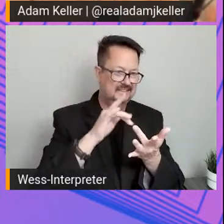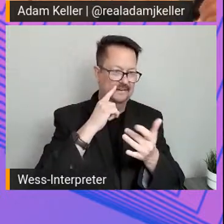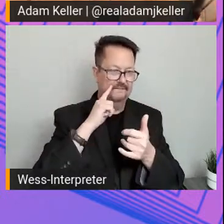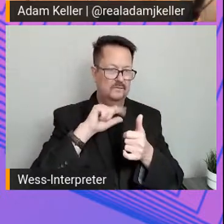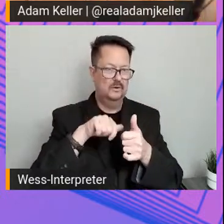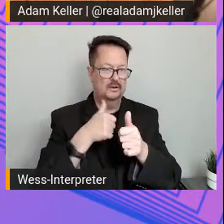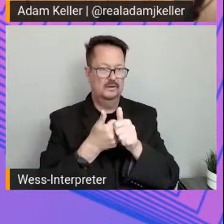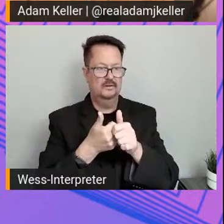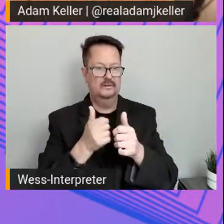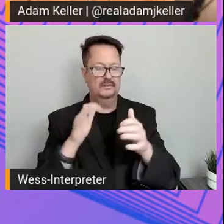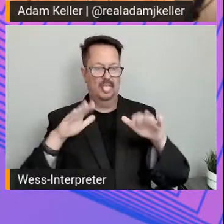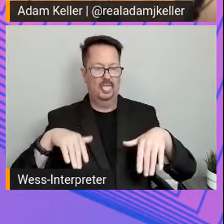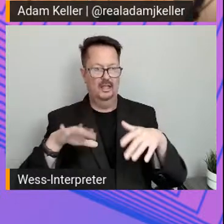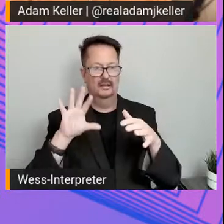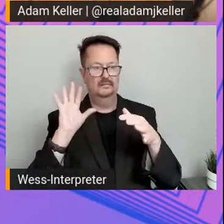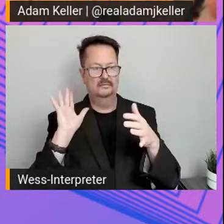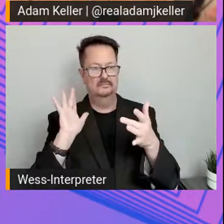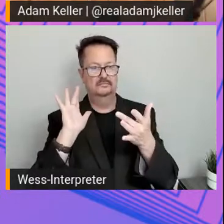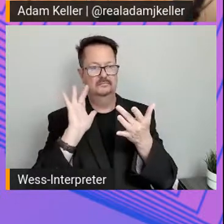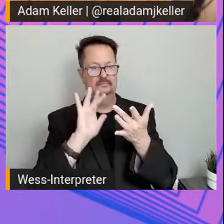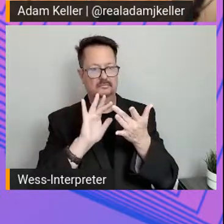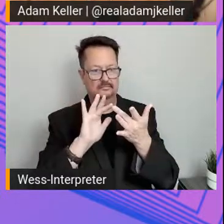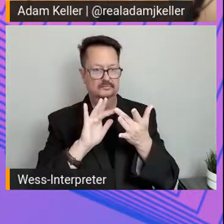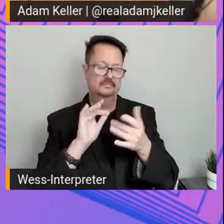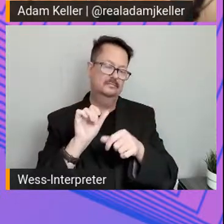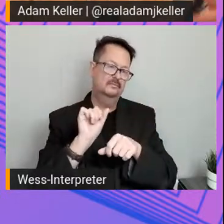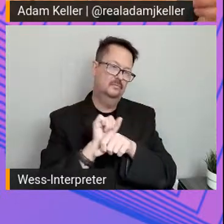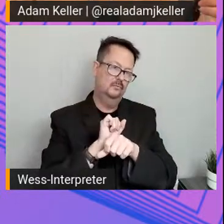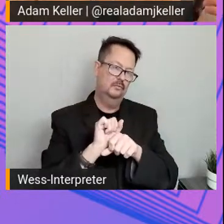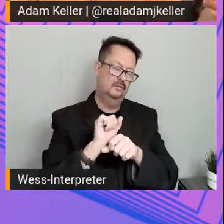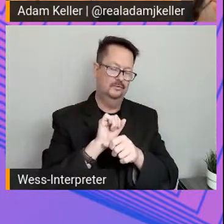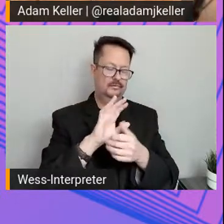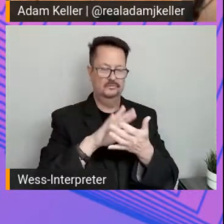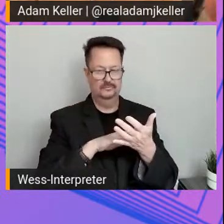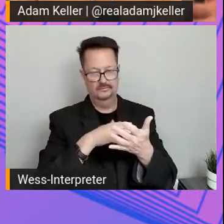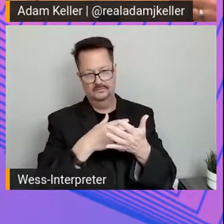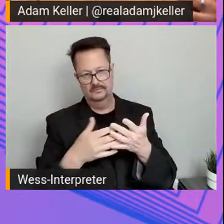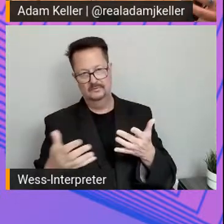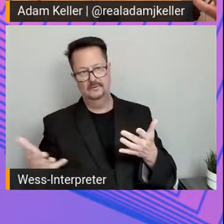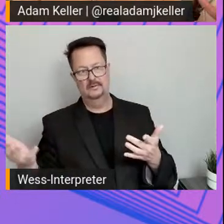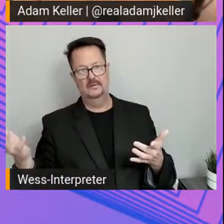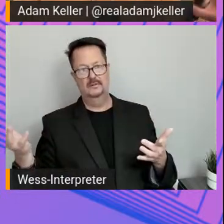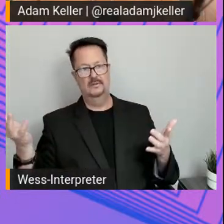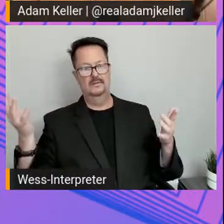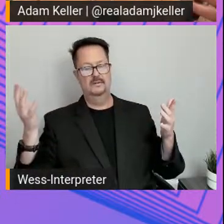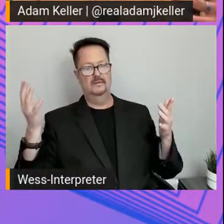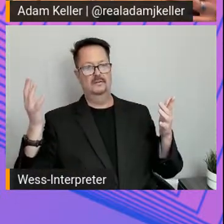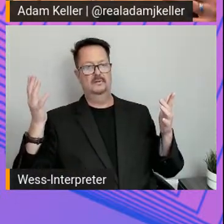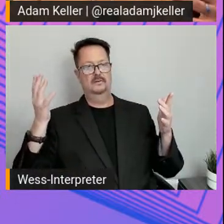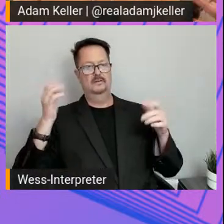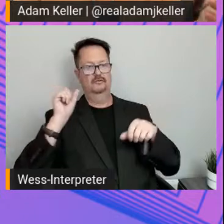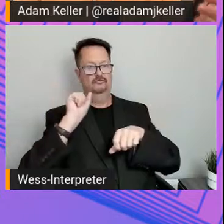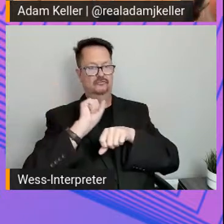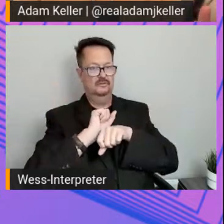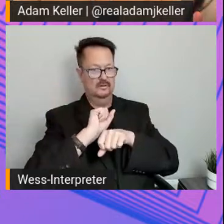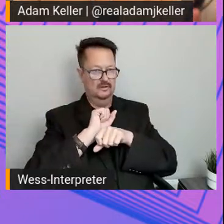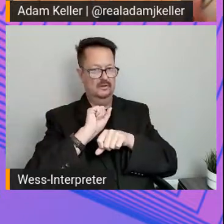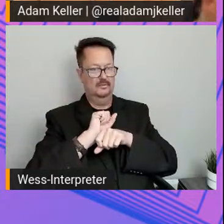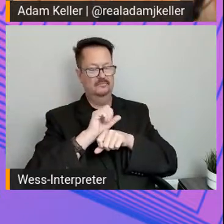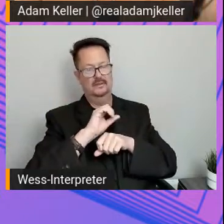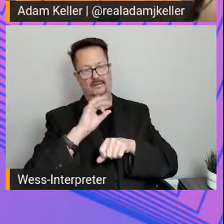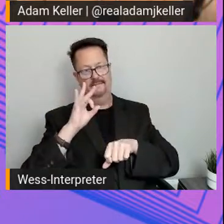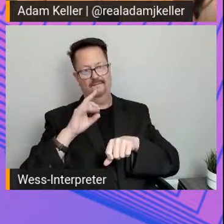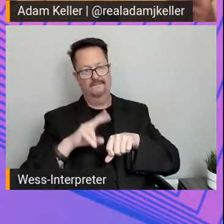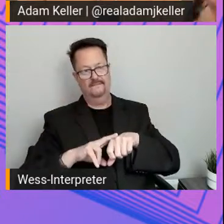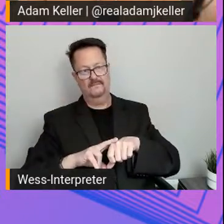And then there's worker services based on queues, as well as scheduled jobs, and of course, pipelines to